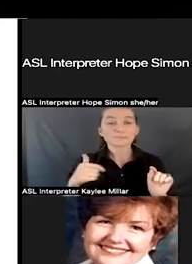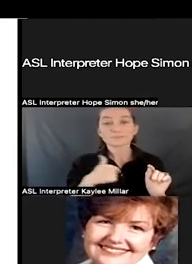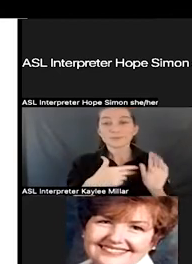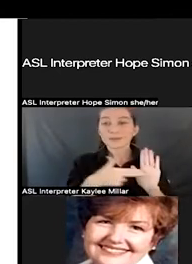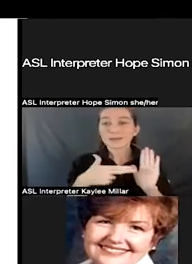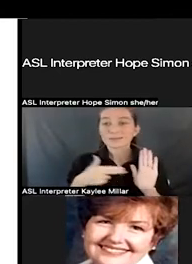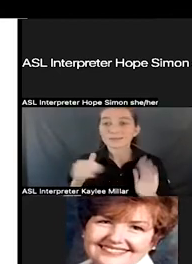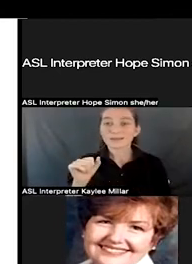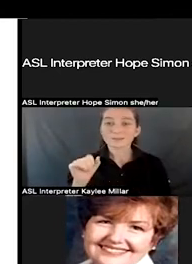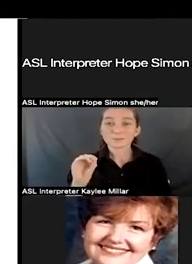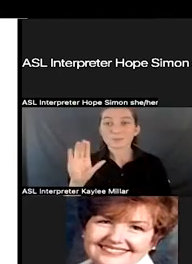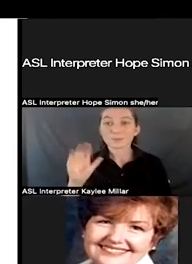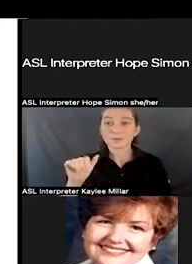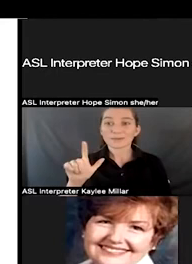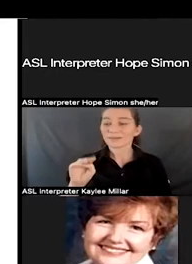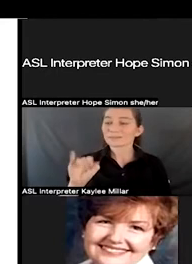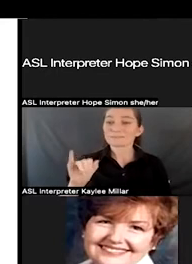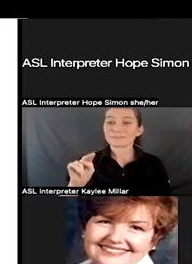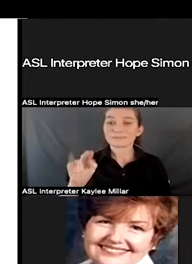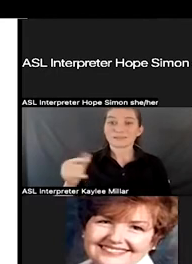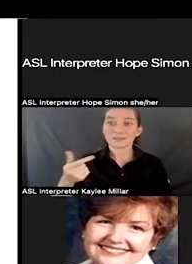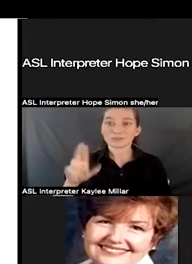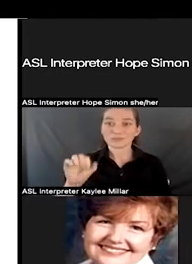Mini Grant Award